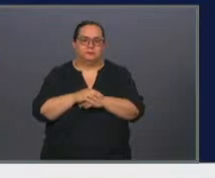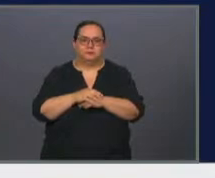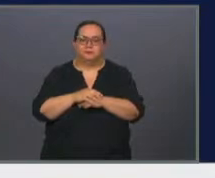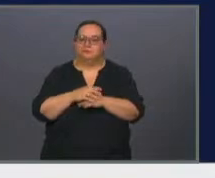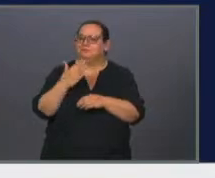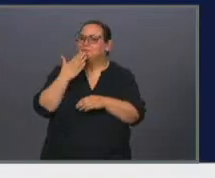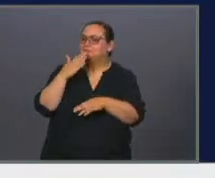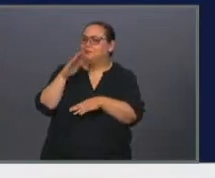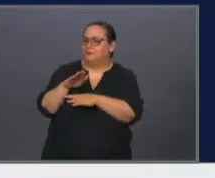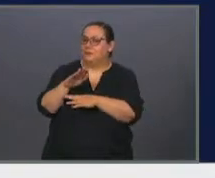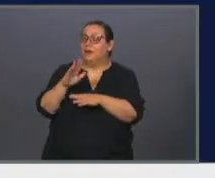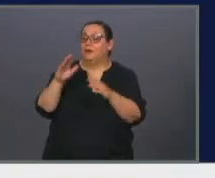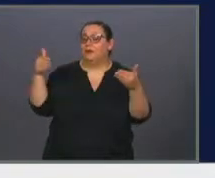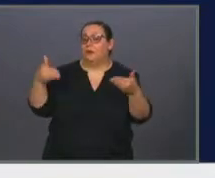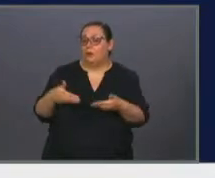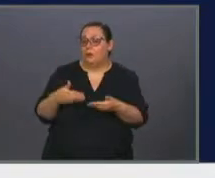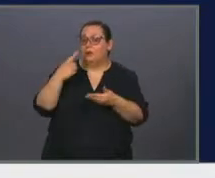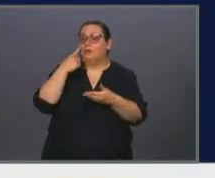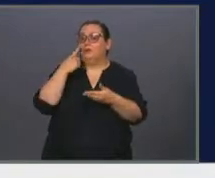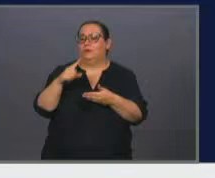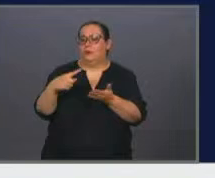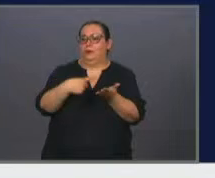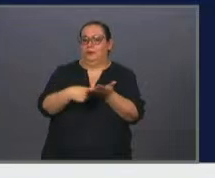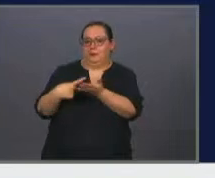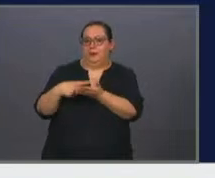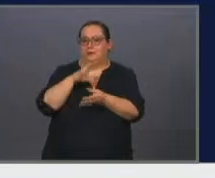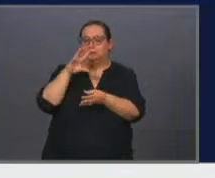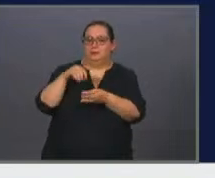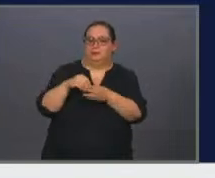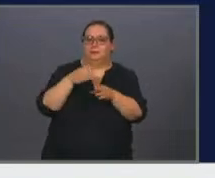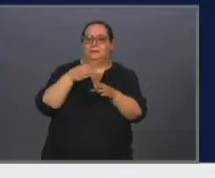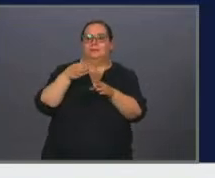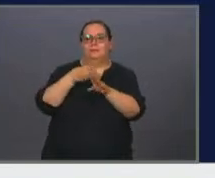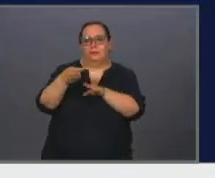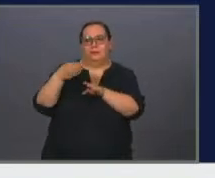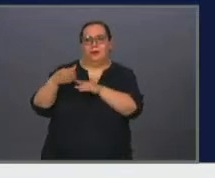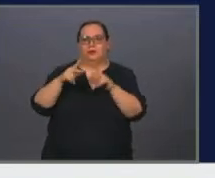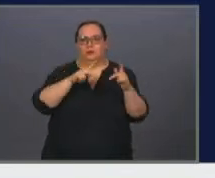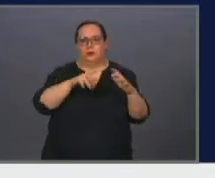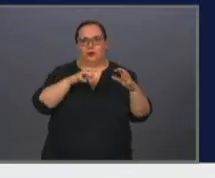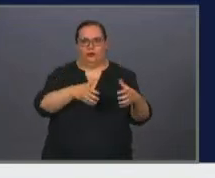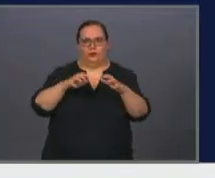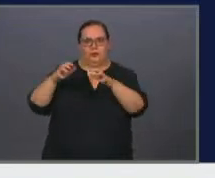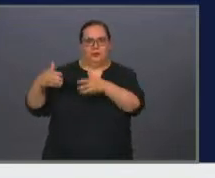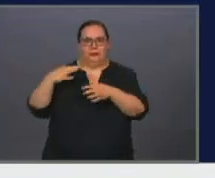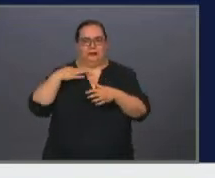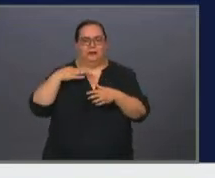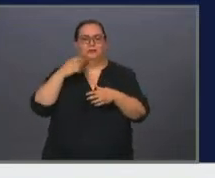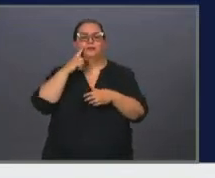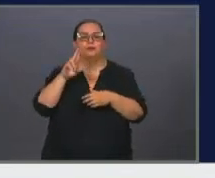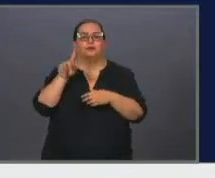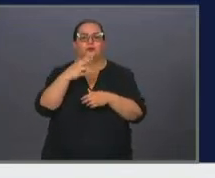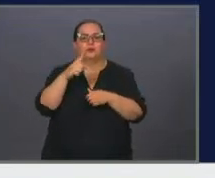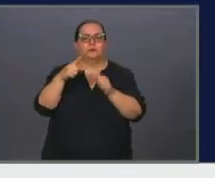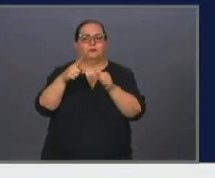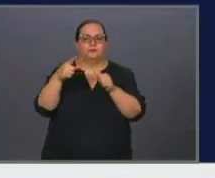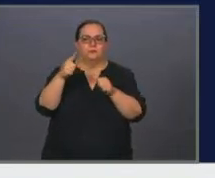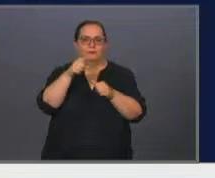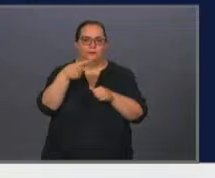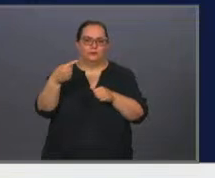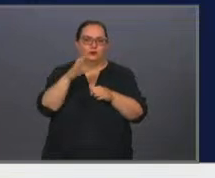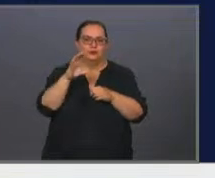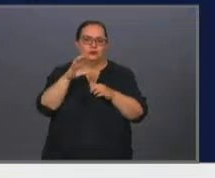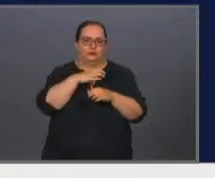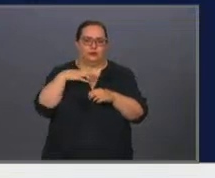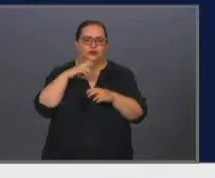Good evening, and welcome to a debate featuring the major party candidates running in Utah's first Congressional District. I'm Kerry Bringhurst